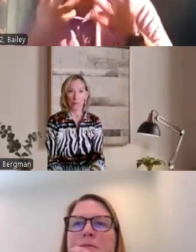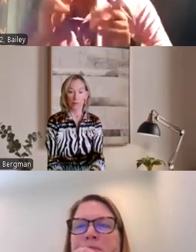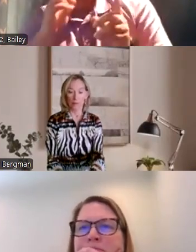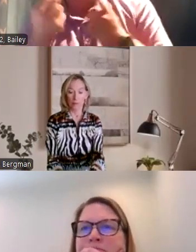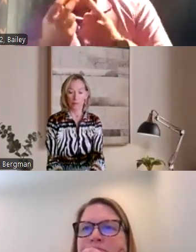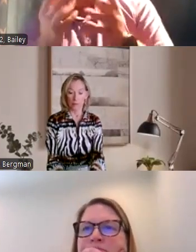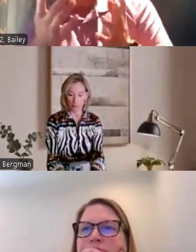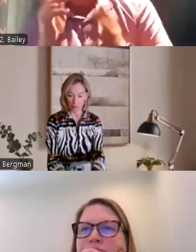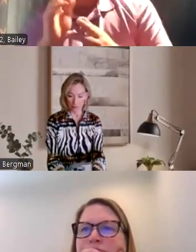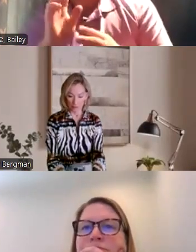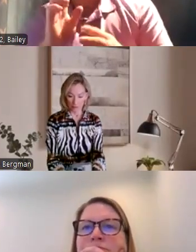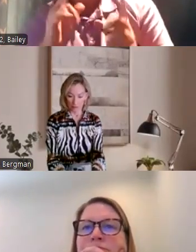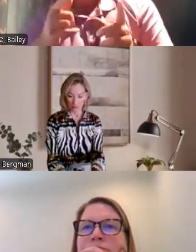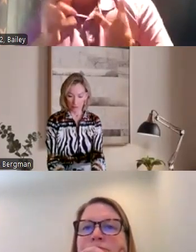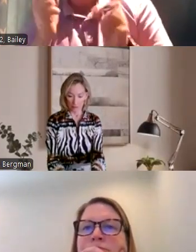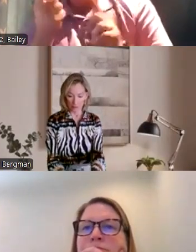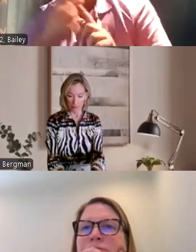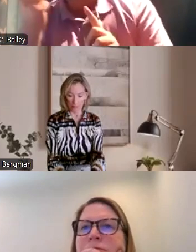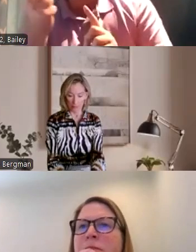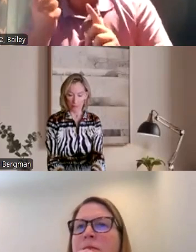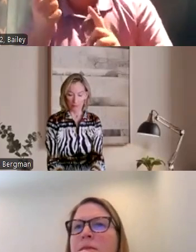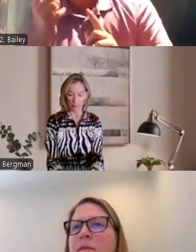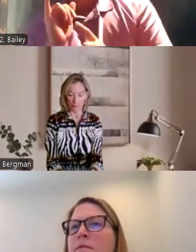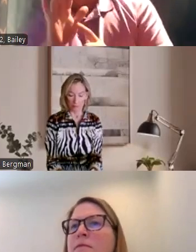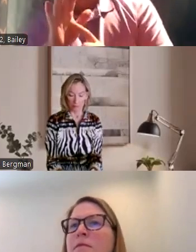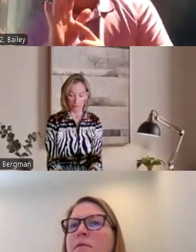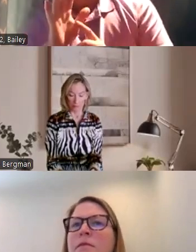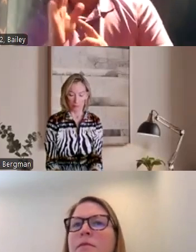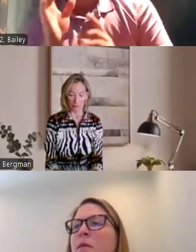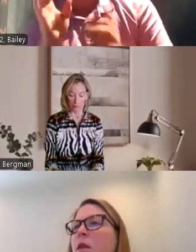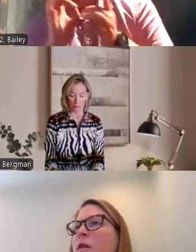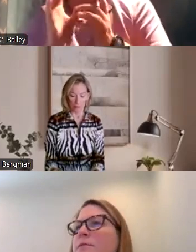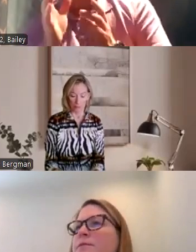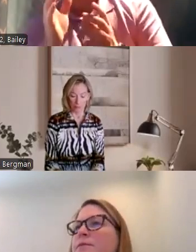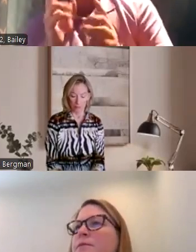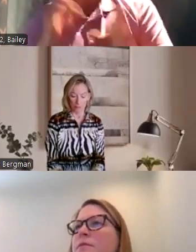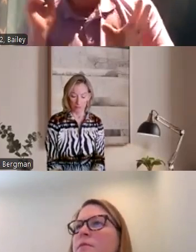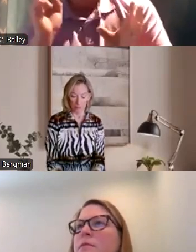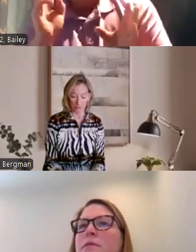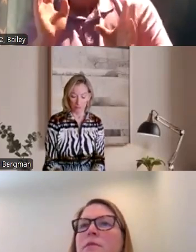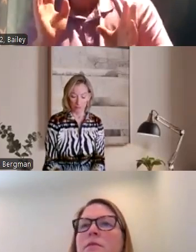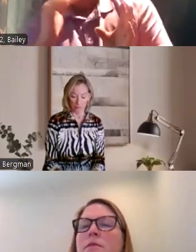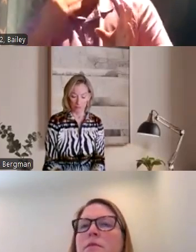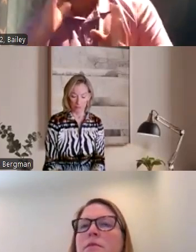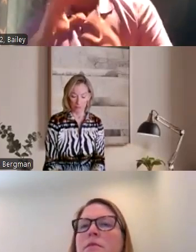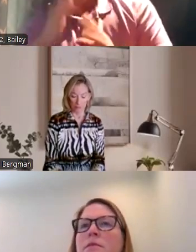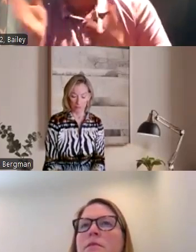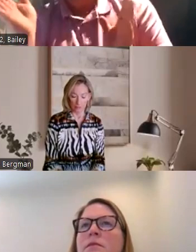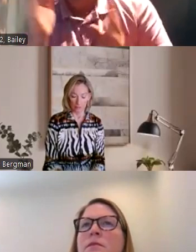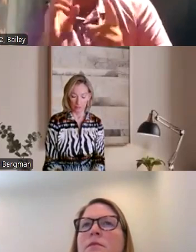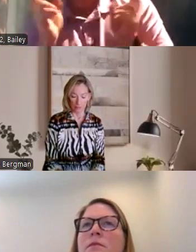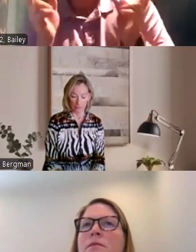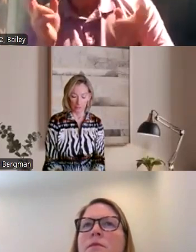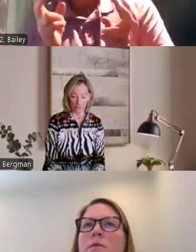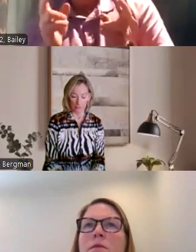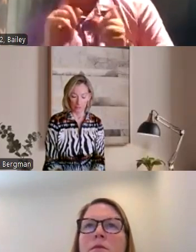you require them to an use automatic kind of like you're connected here and then you opt out of that system? I know there's a whole bunch of other issues there. I know there's a lot of